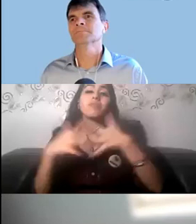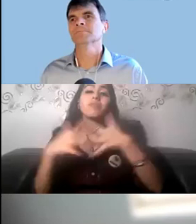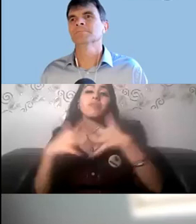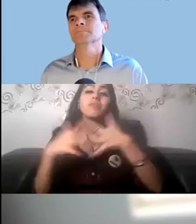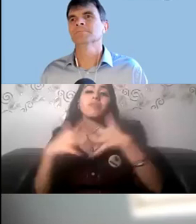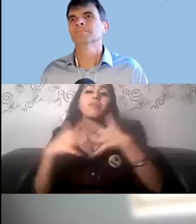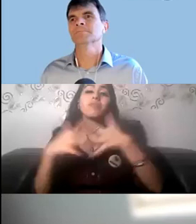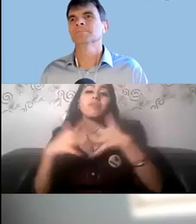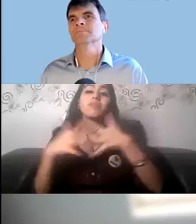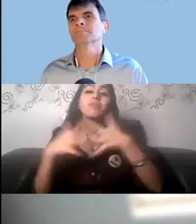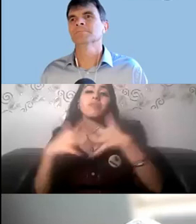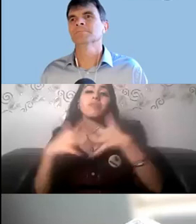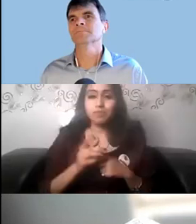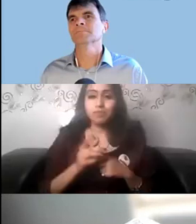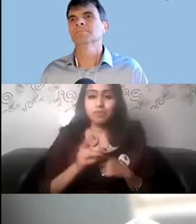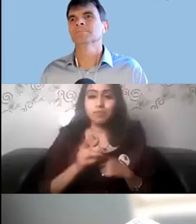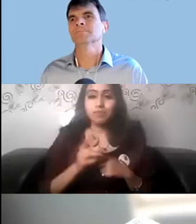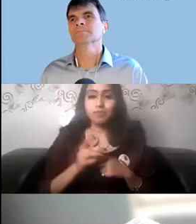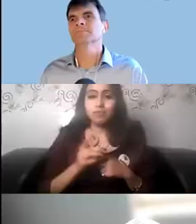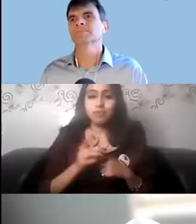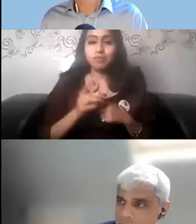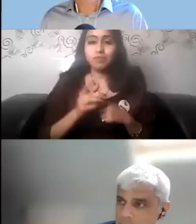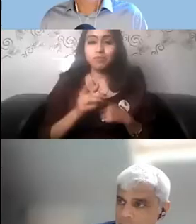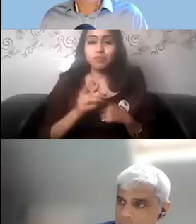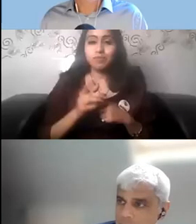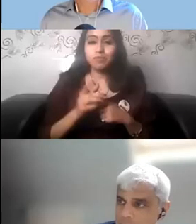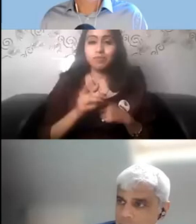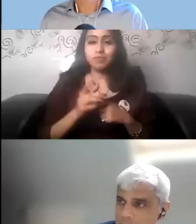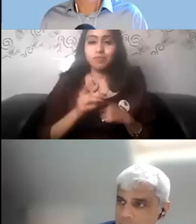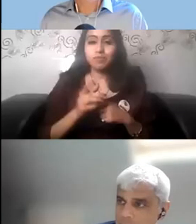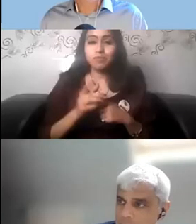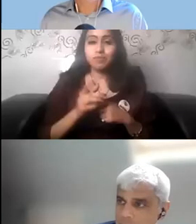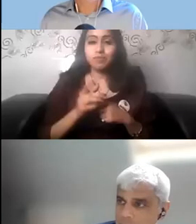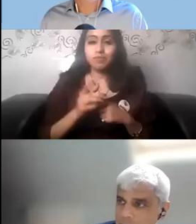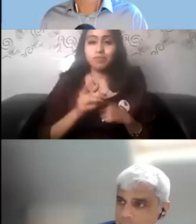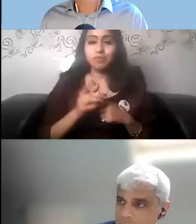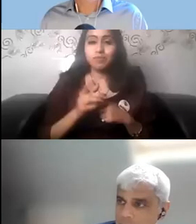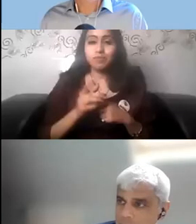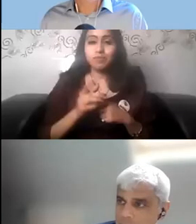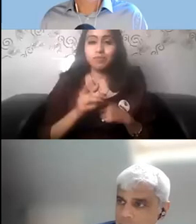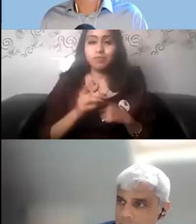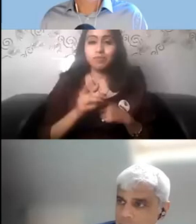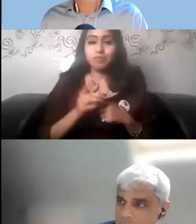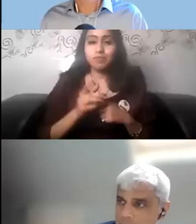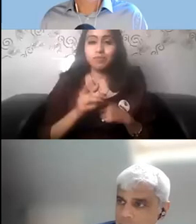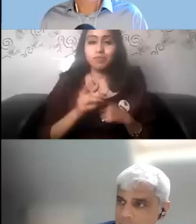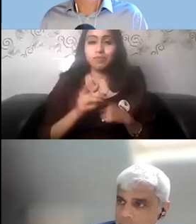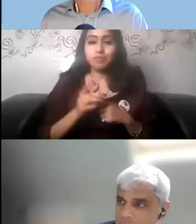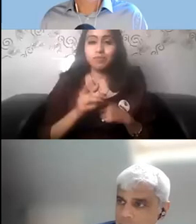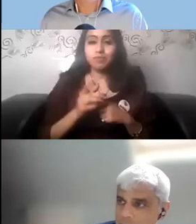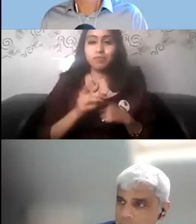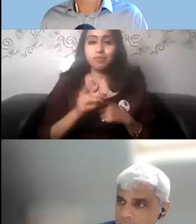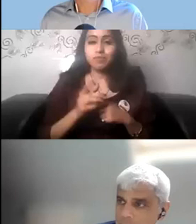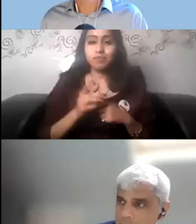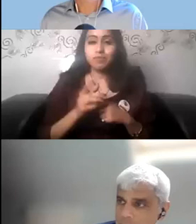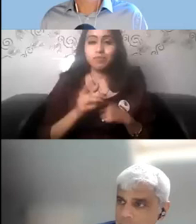And Abhishek, you've done a wonderful job. Thanks. Thank you all. Thank you very much. Thanks. Have a nice rest